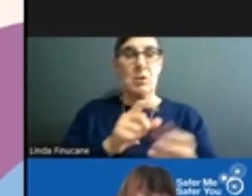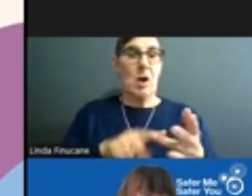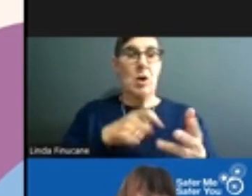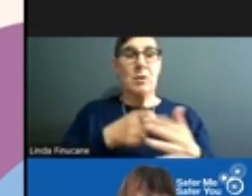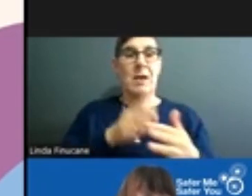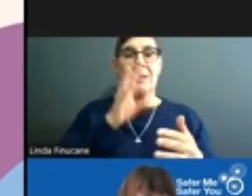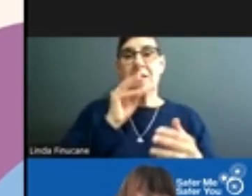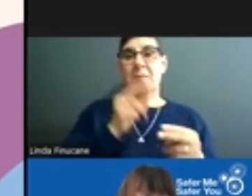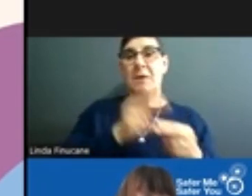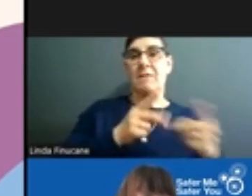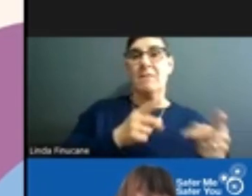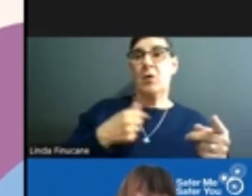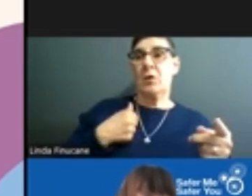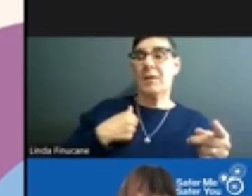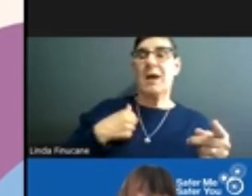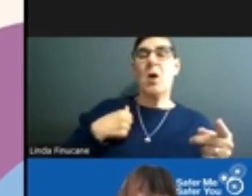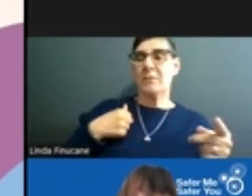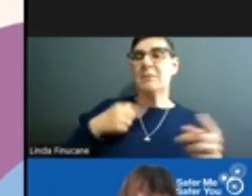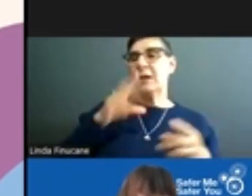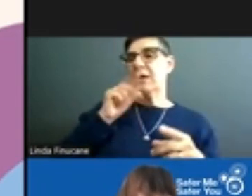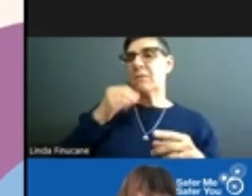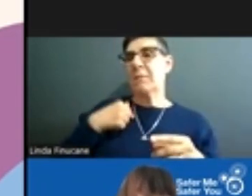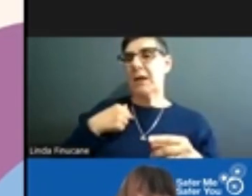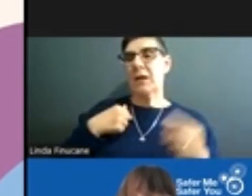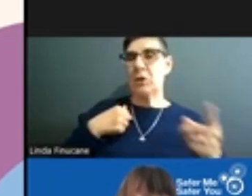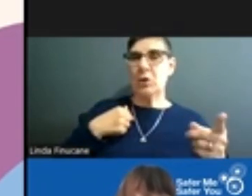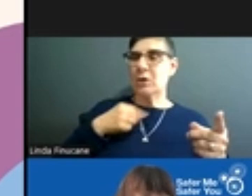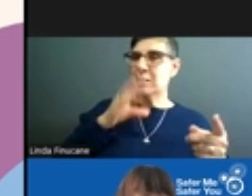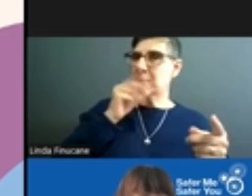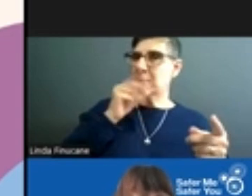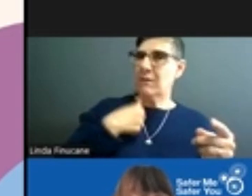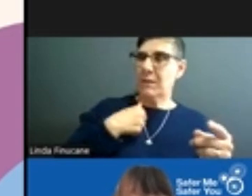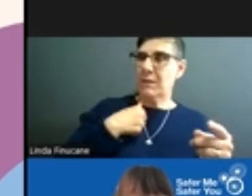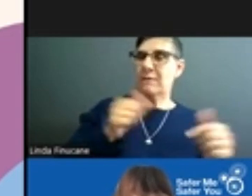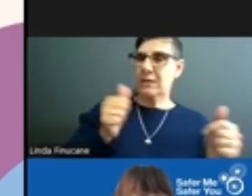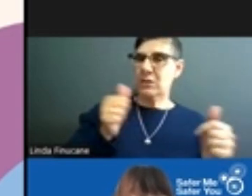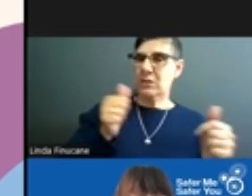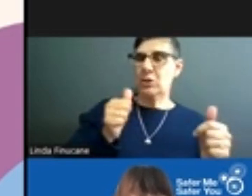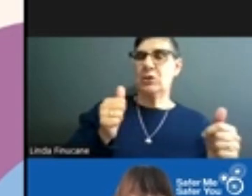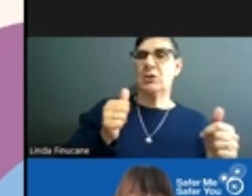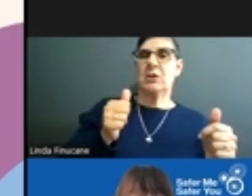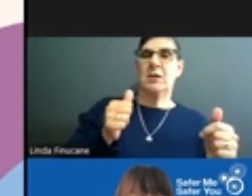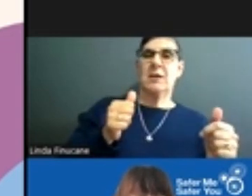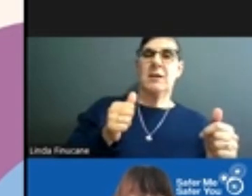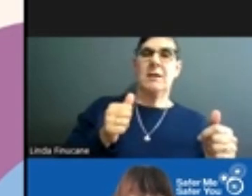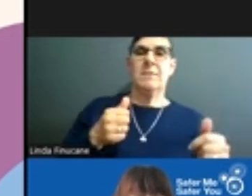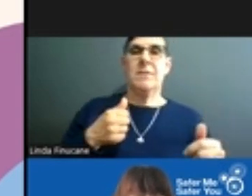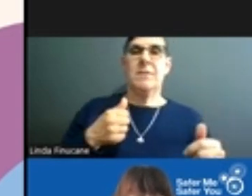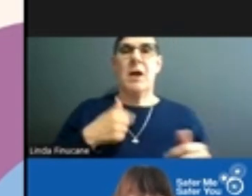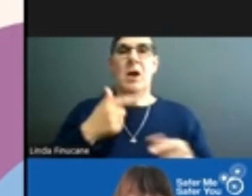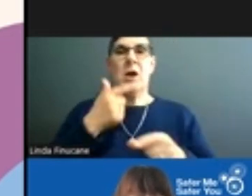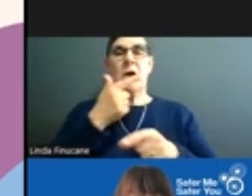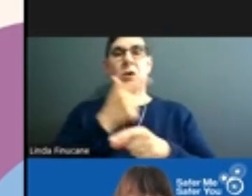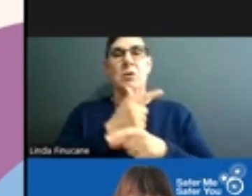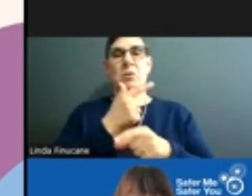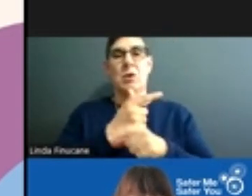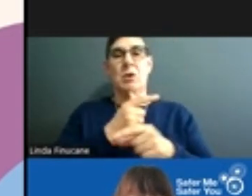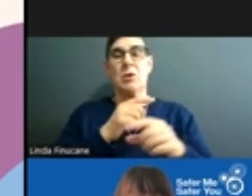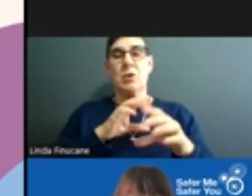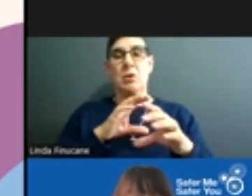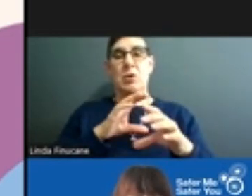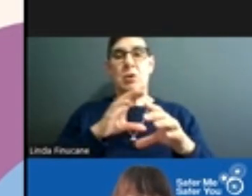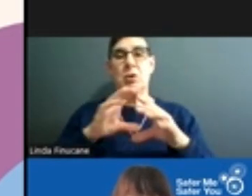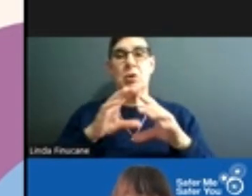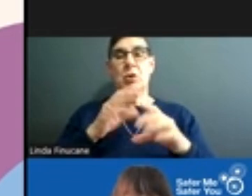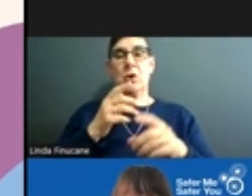for you. Maybe this is a way that you say, hey, actually, I would like you to bring communication boards with us